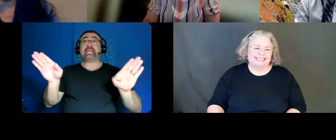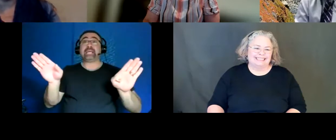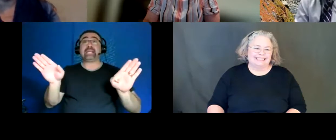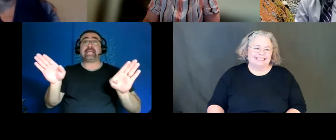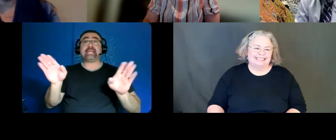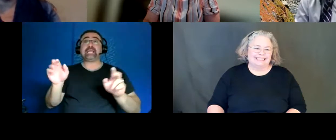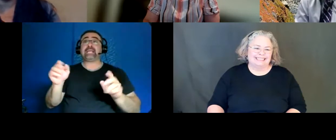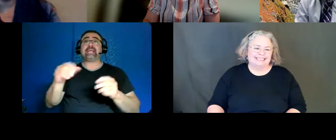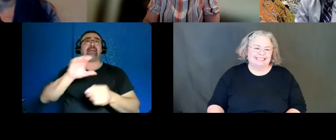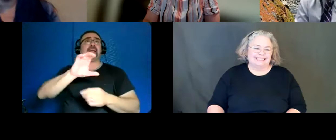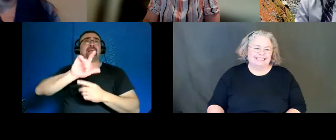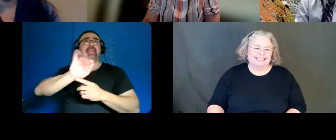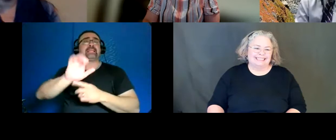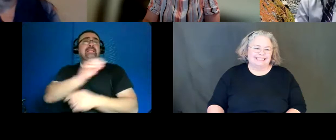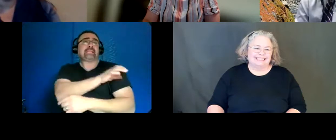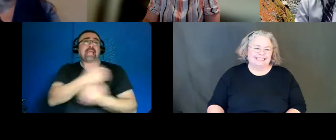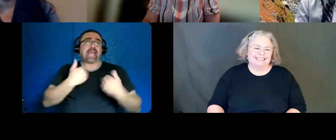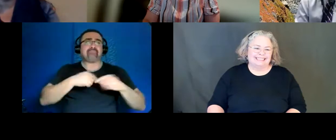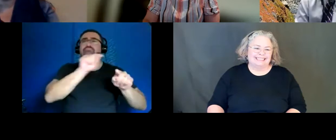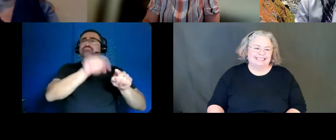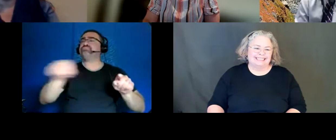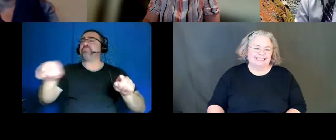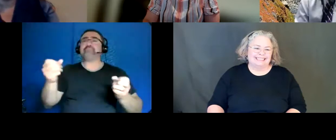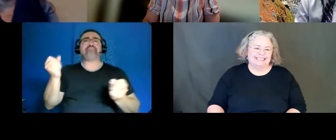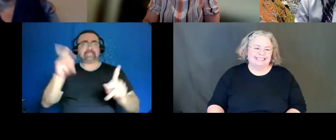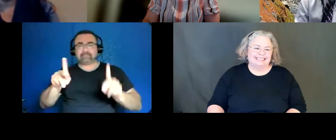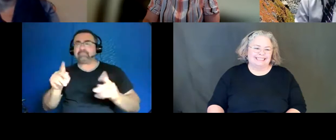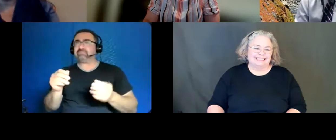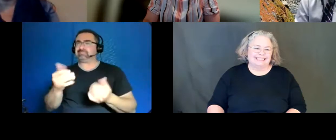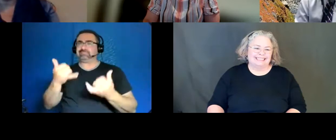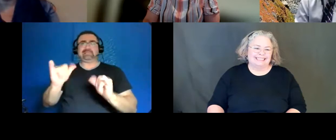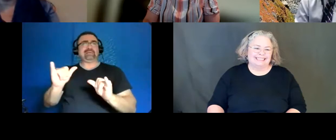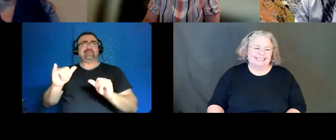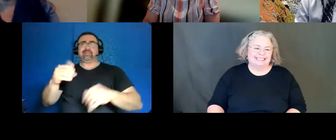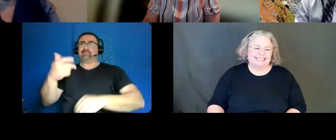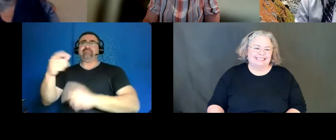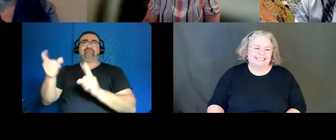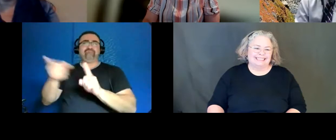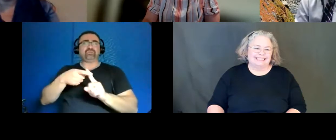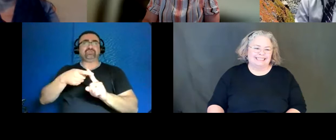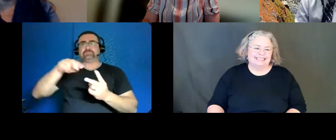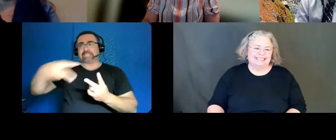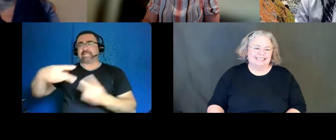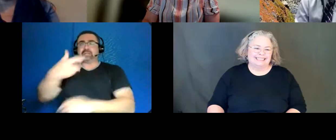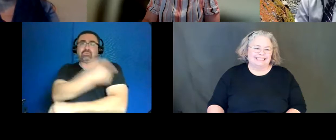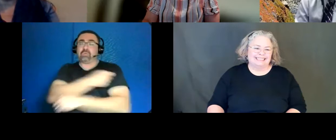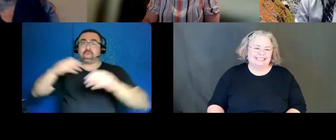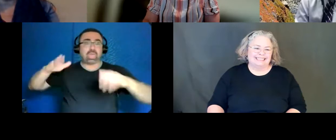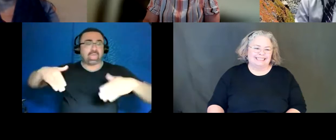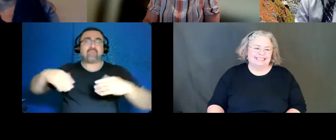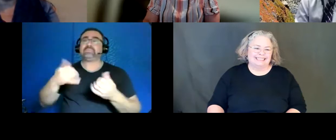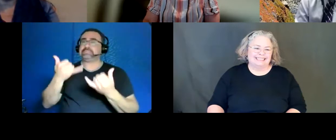have, because we still have a lot of people that have not received the first or second dose yet, we are